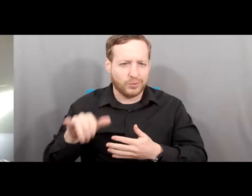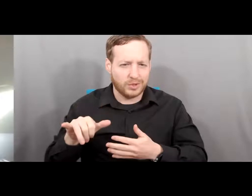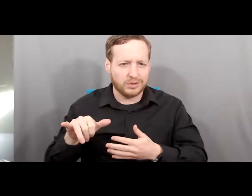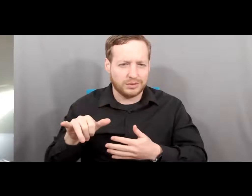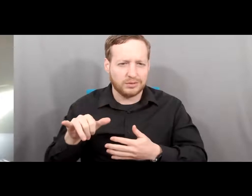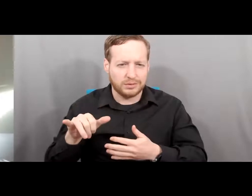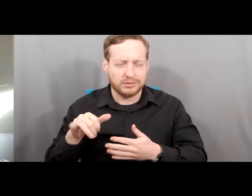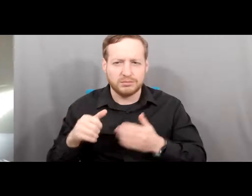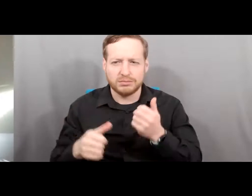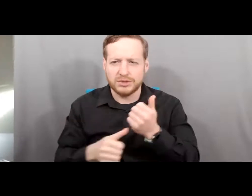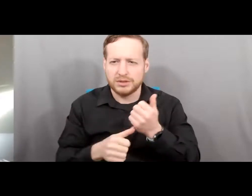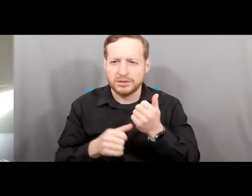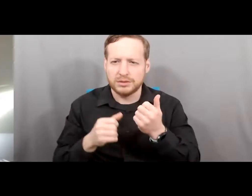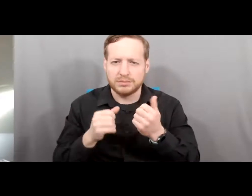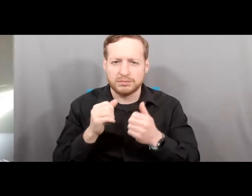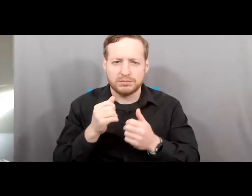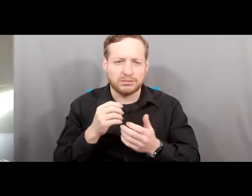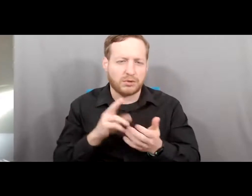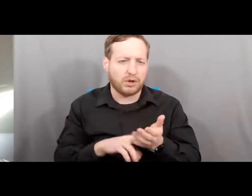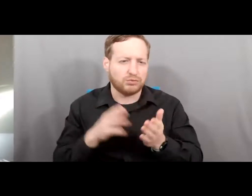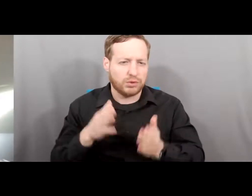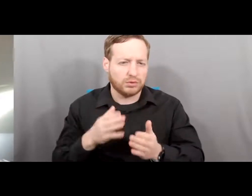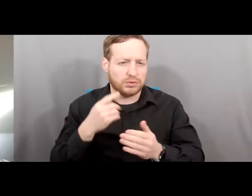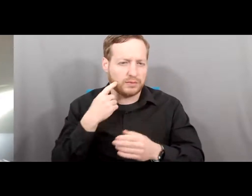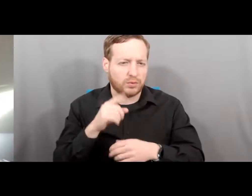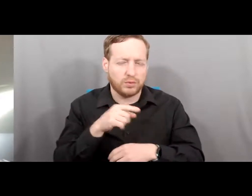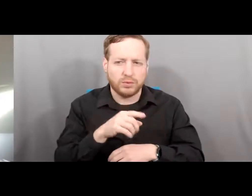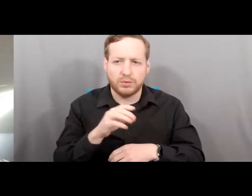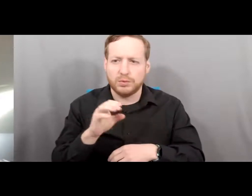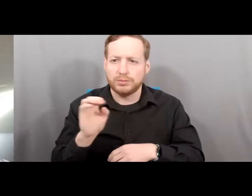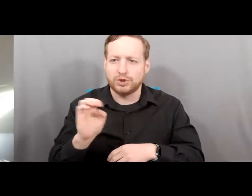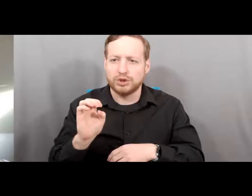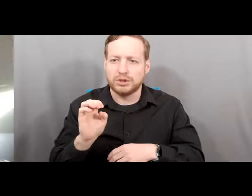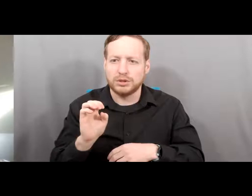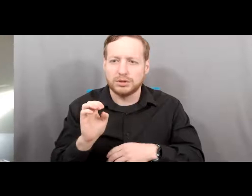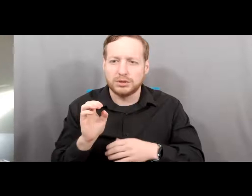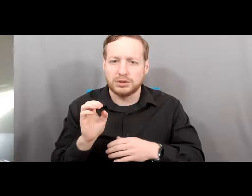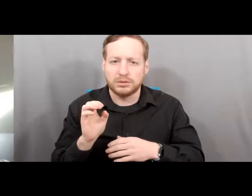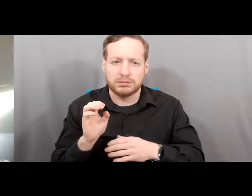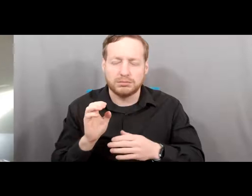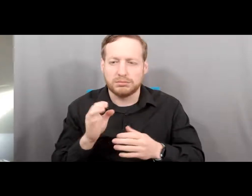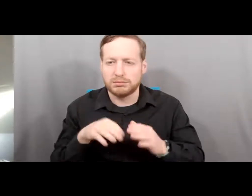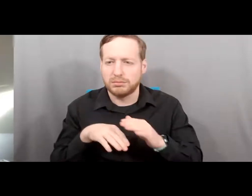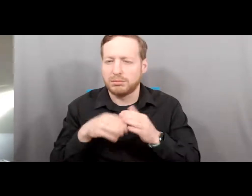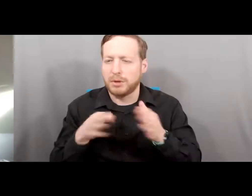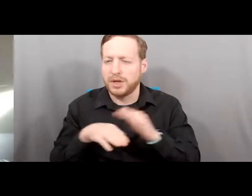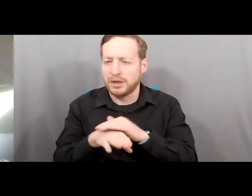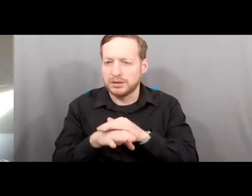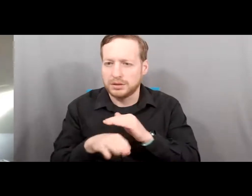I think Lindsay Conway is here. She's an assistant under contract to work with